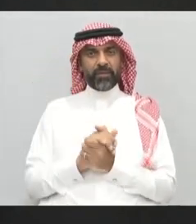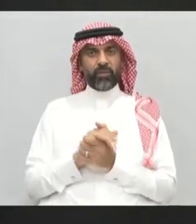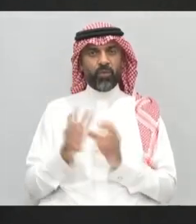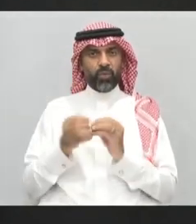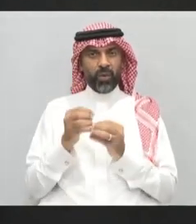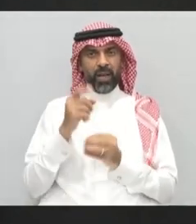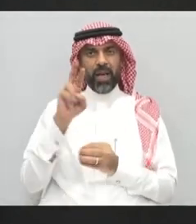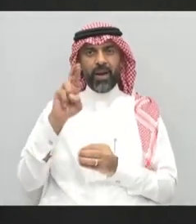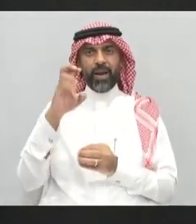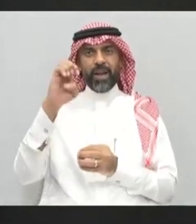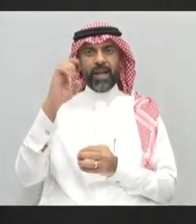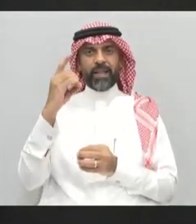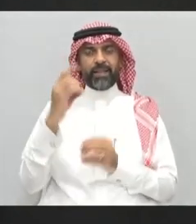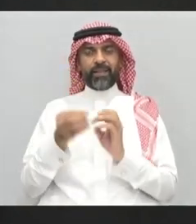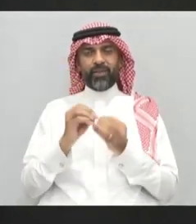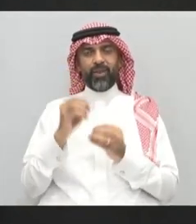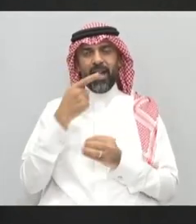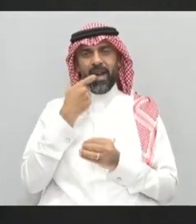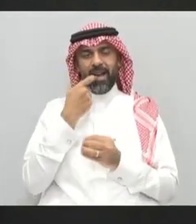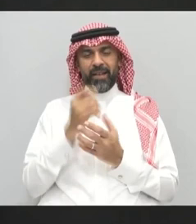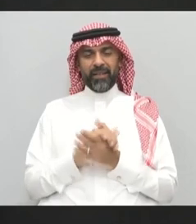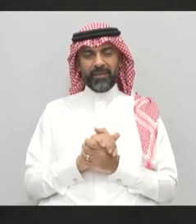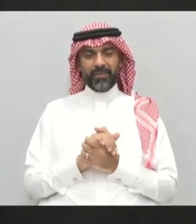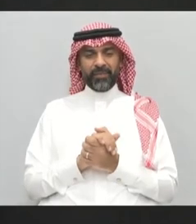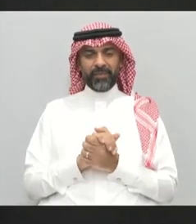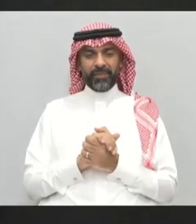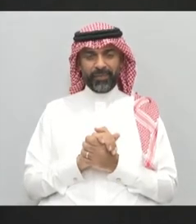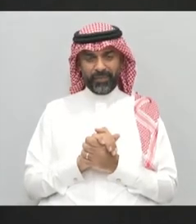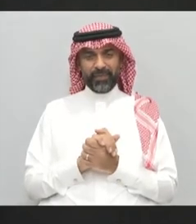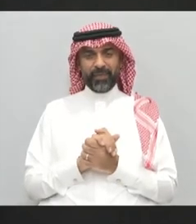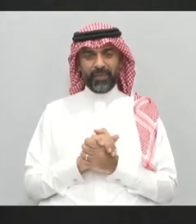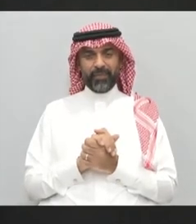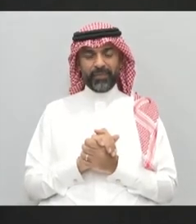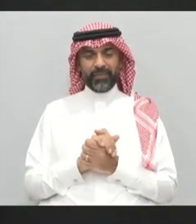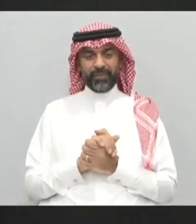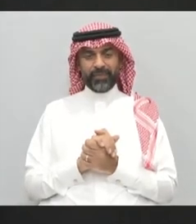Red. Yes, excellent. It's red. Okay, so listen.